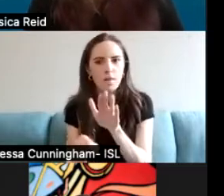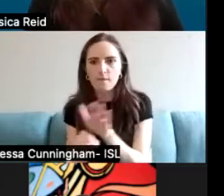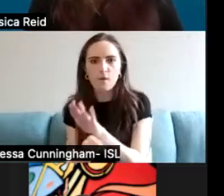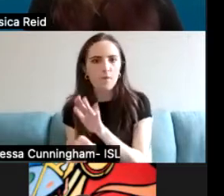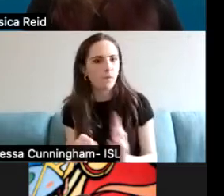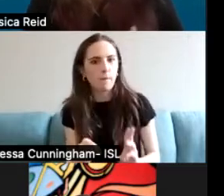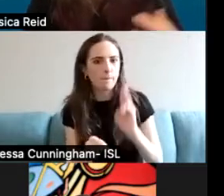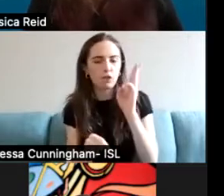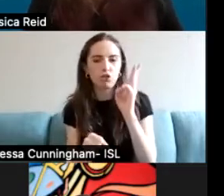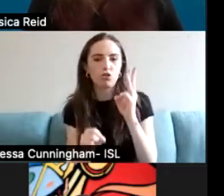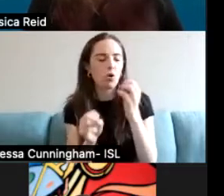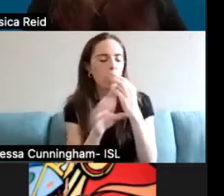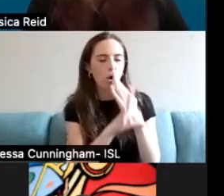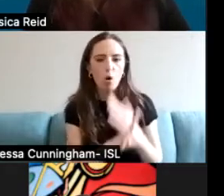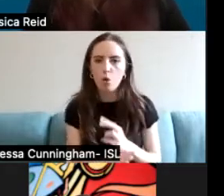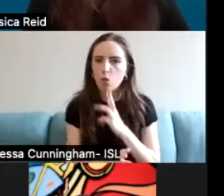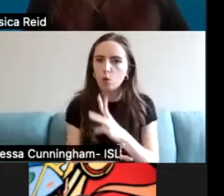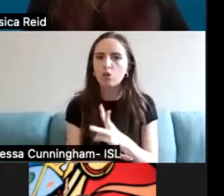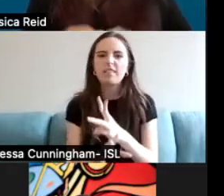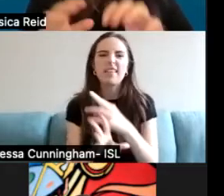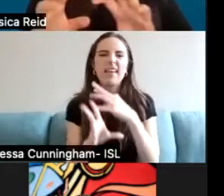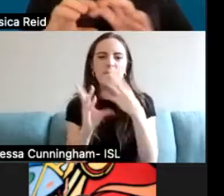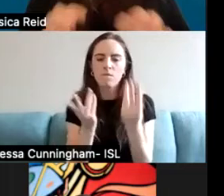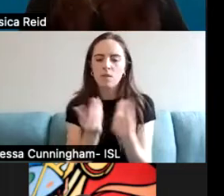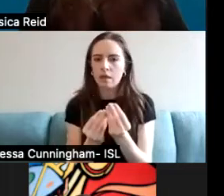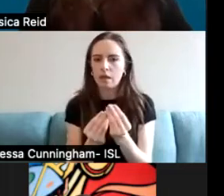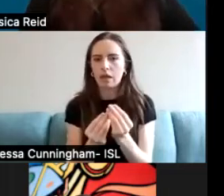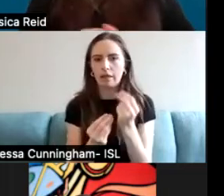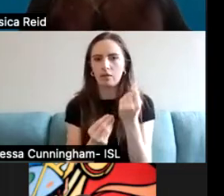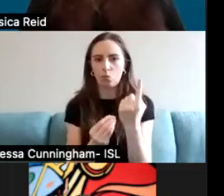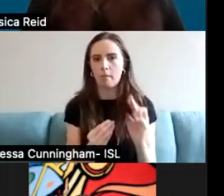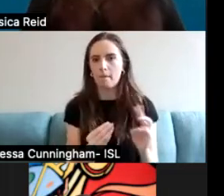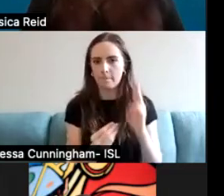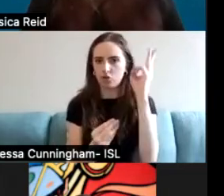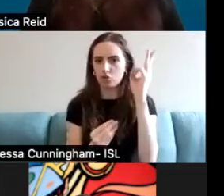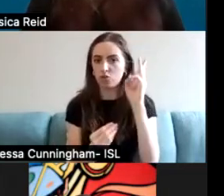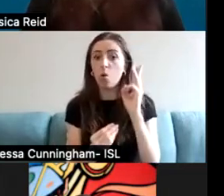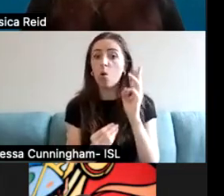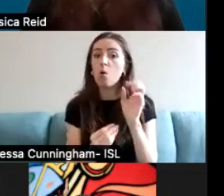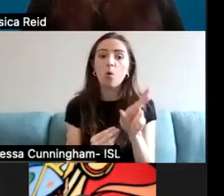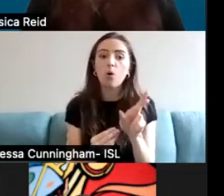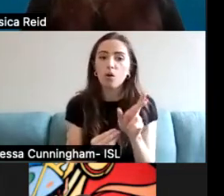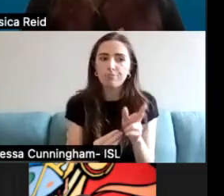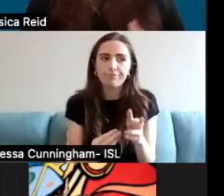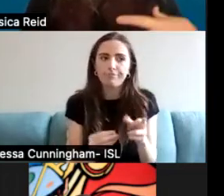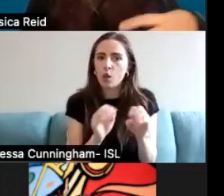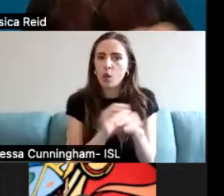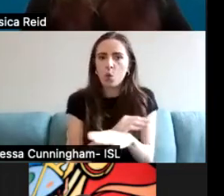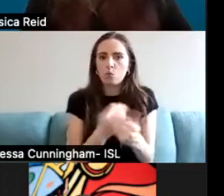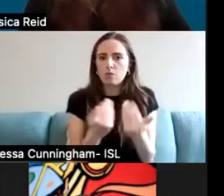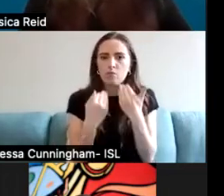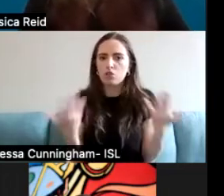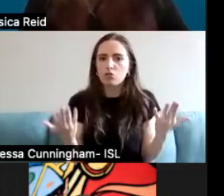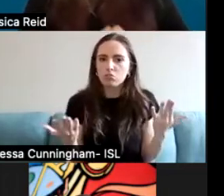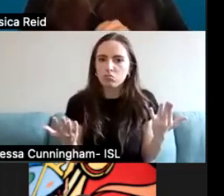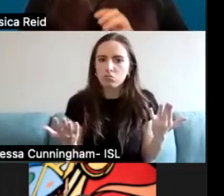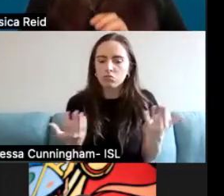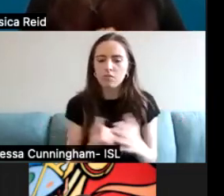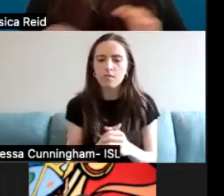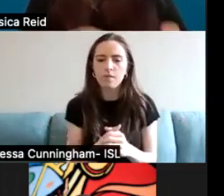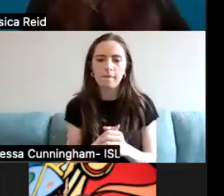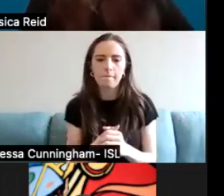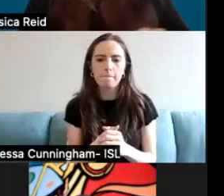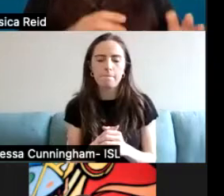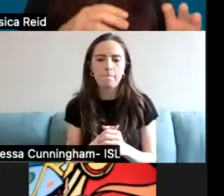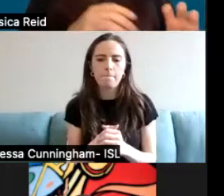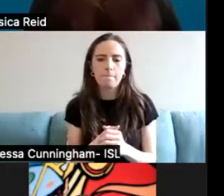is included in that, because otherwise that message is being lost. So what I would normally say is